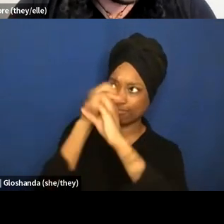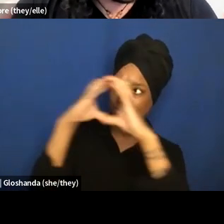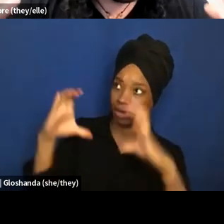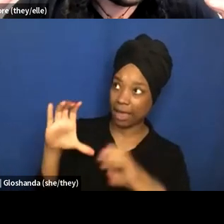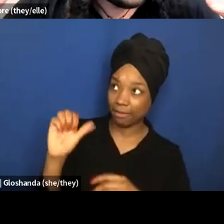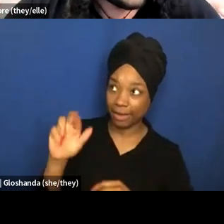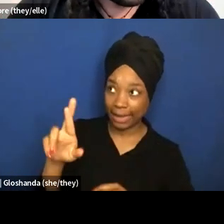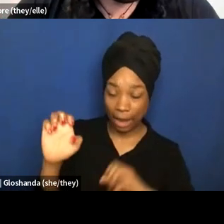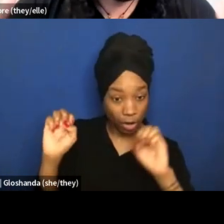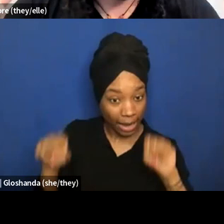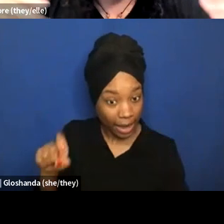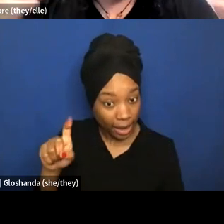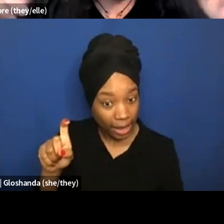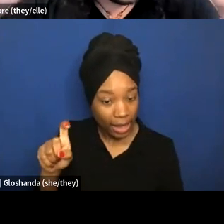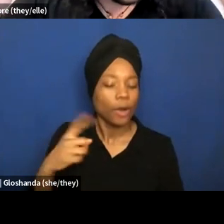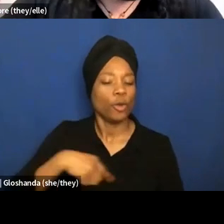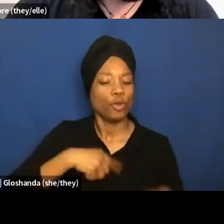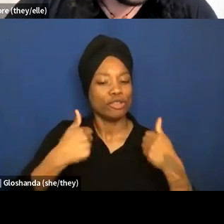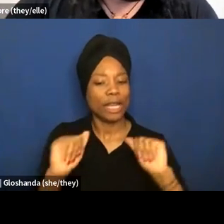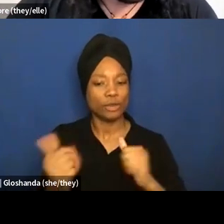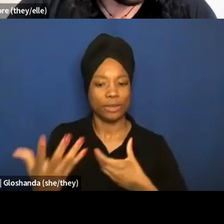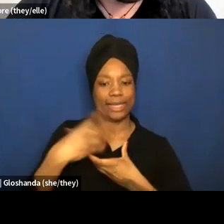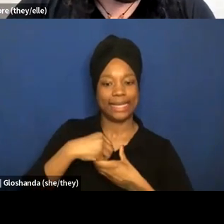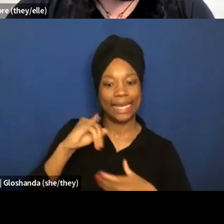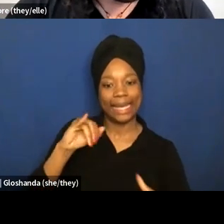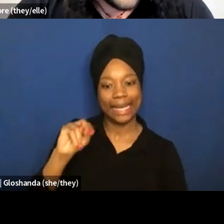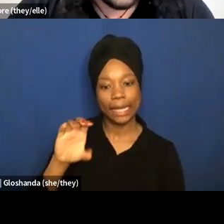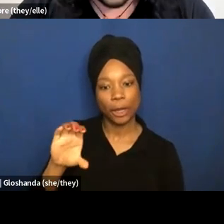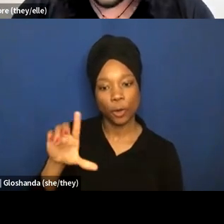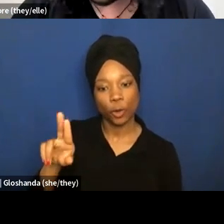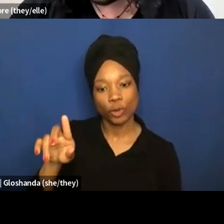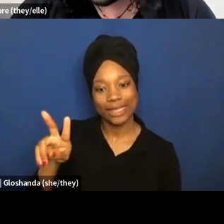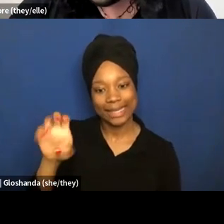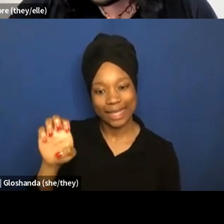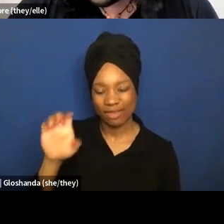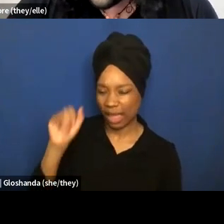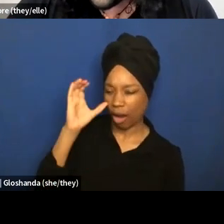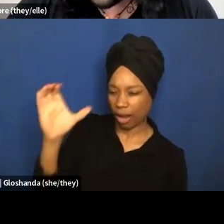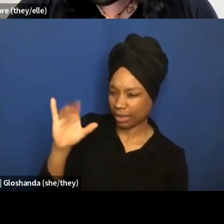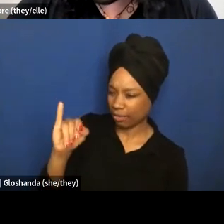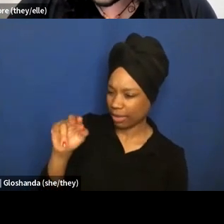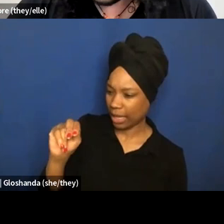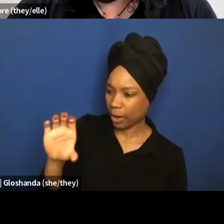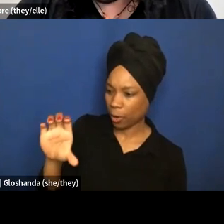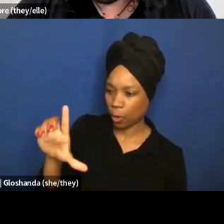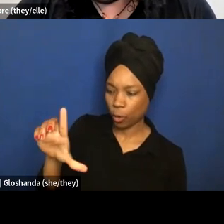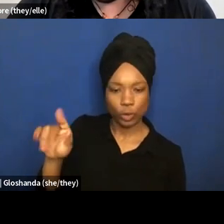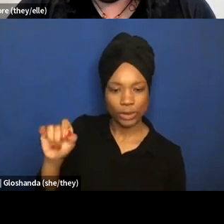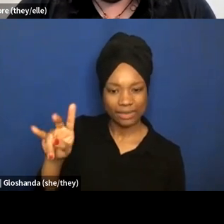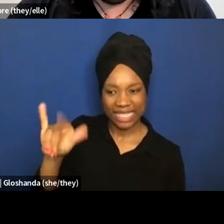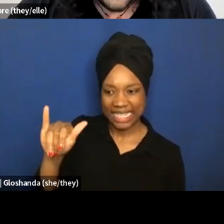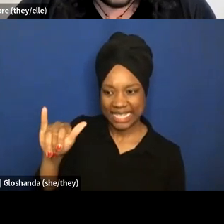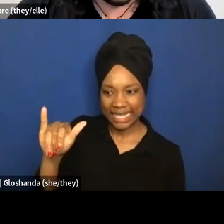inclusive, right, and we talk about inclusivity, right, this concept of inclusivity, right, and the intention of inclusivity, can